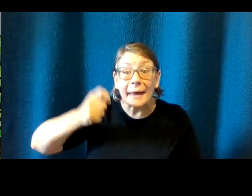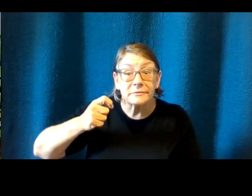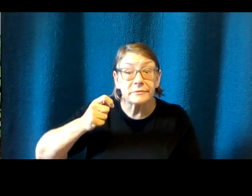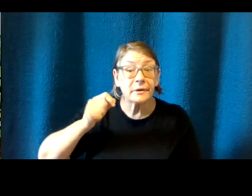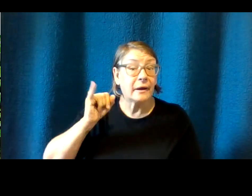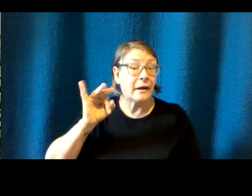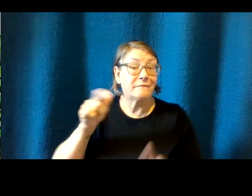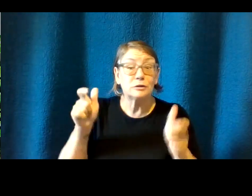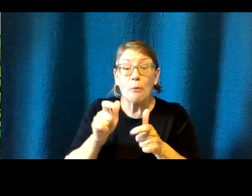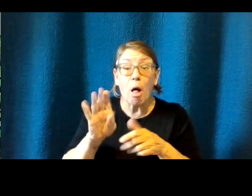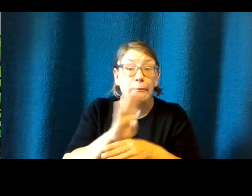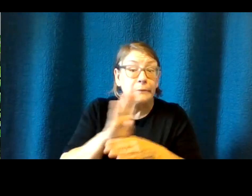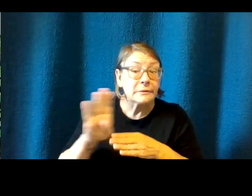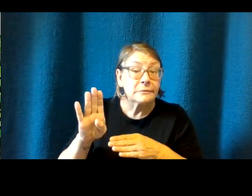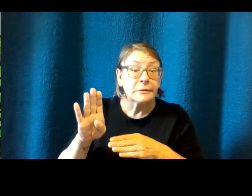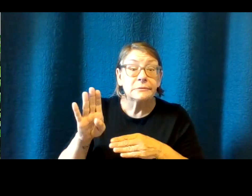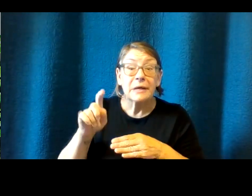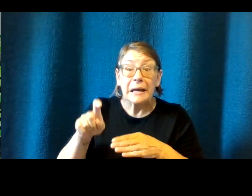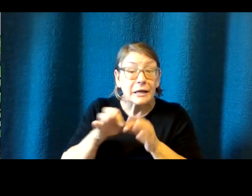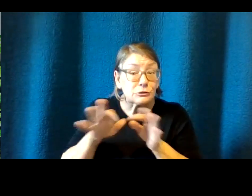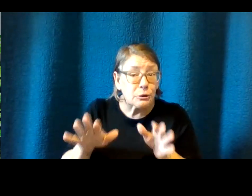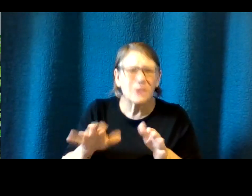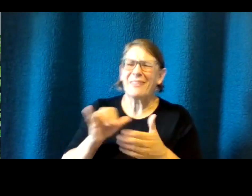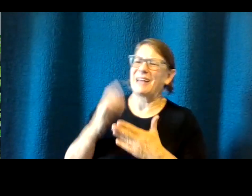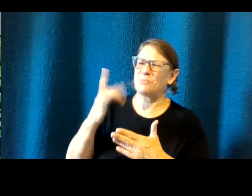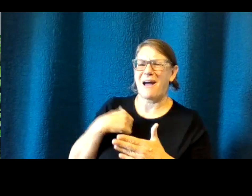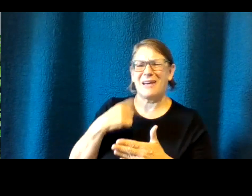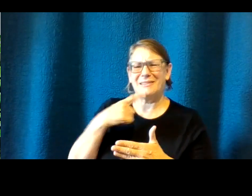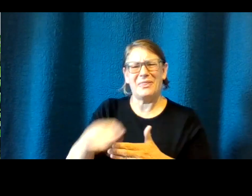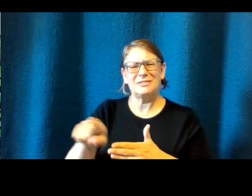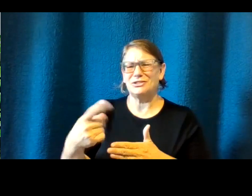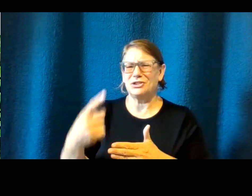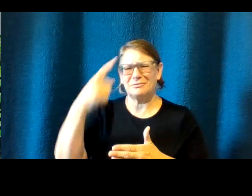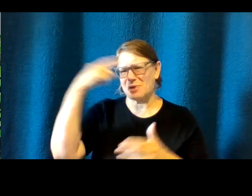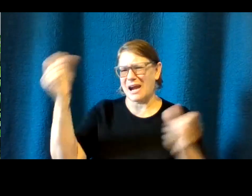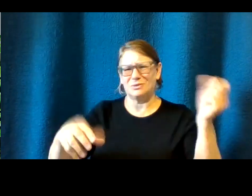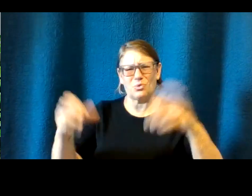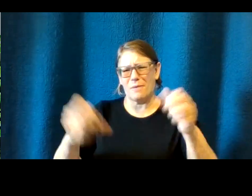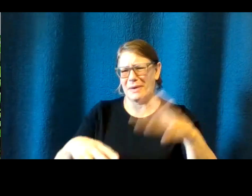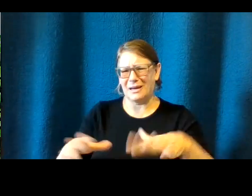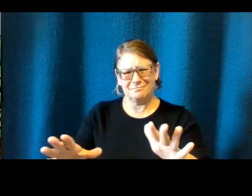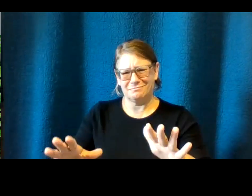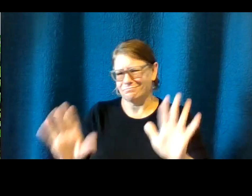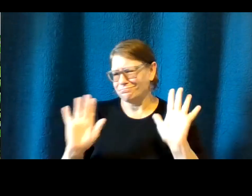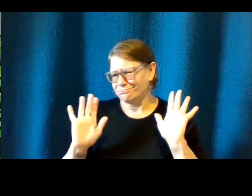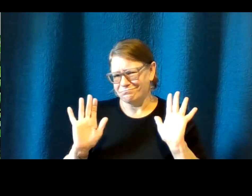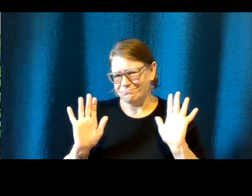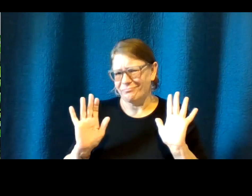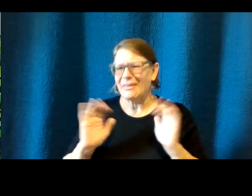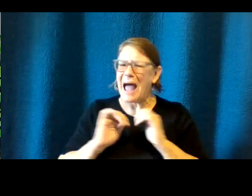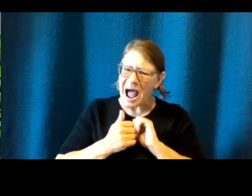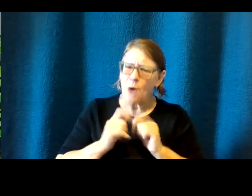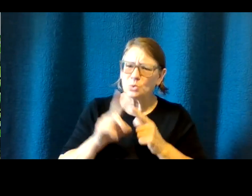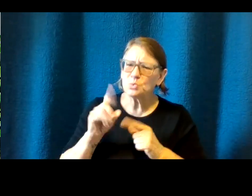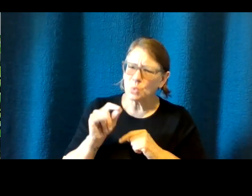small businesses need interpreters. So that's why I said this is just trying to put some thoughts out on how we can do